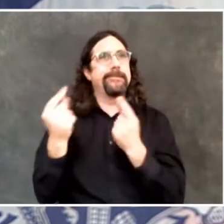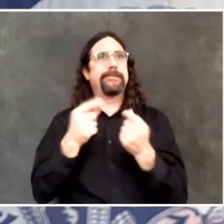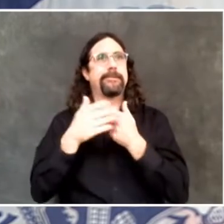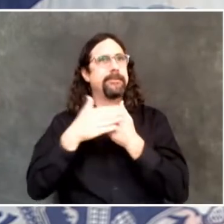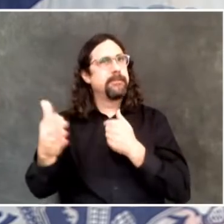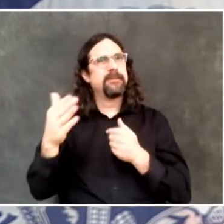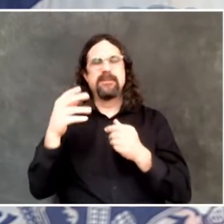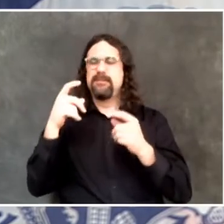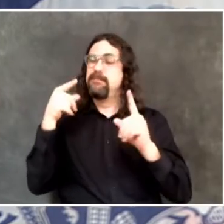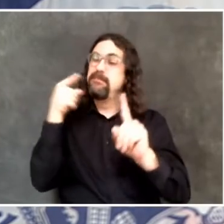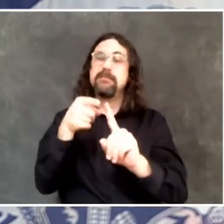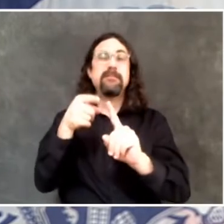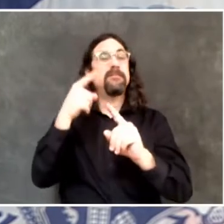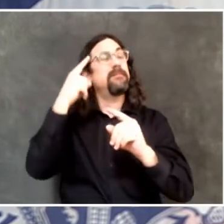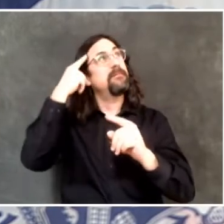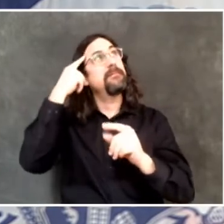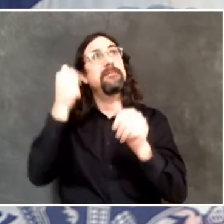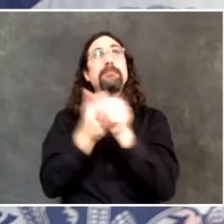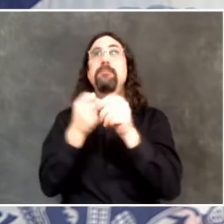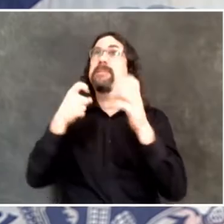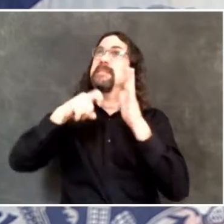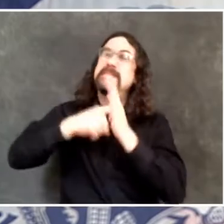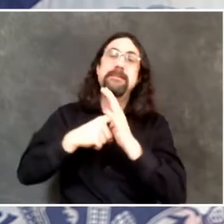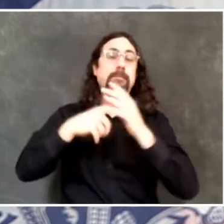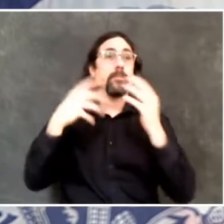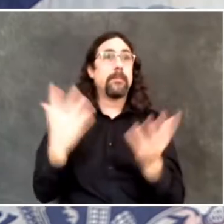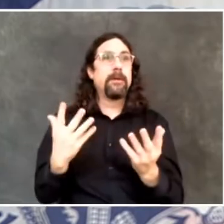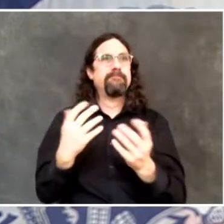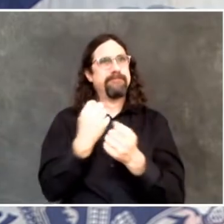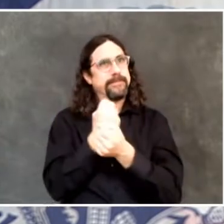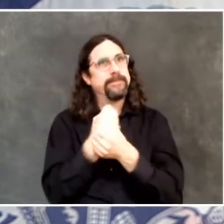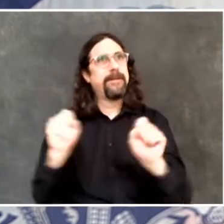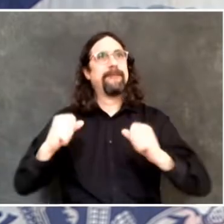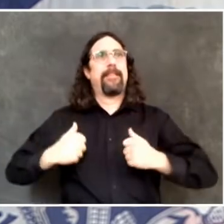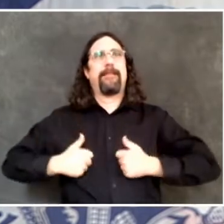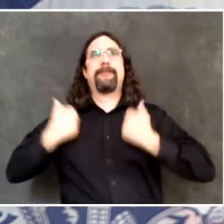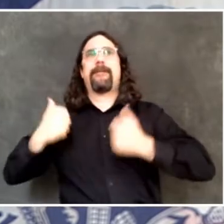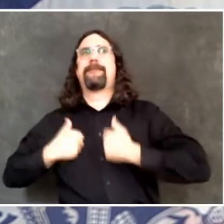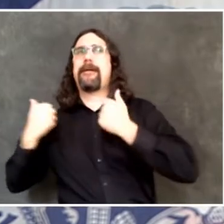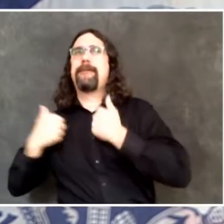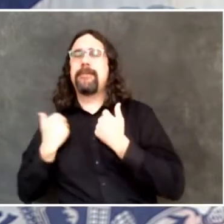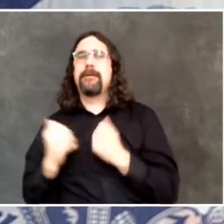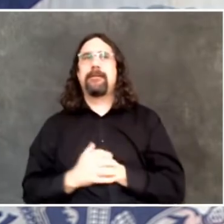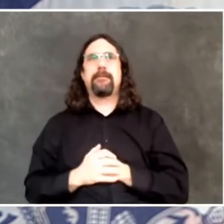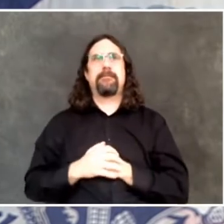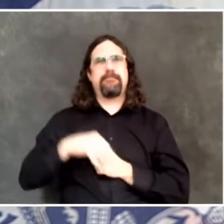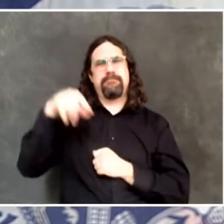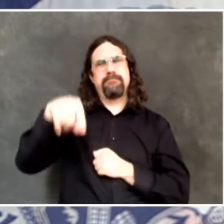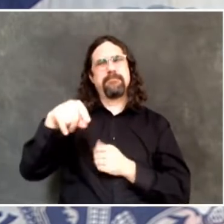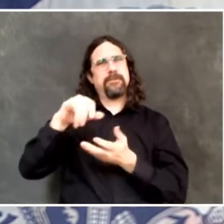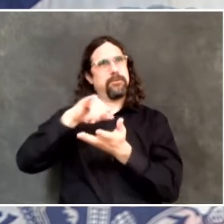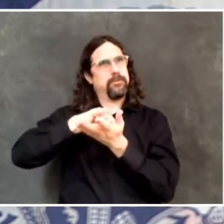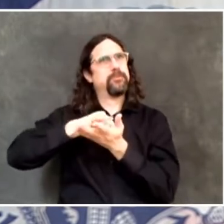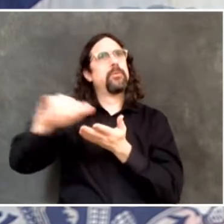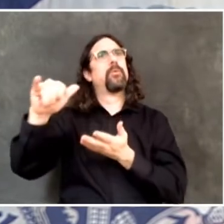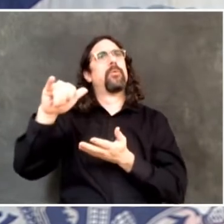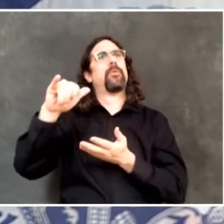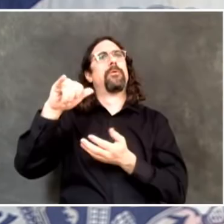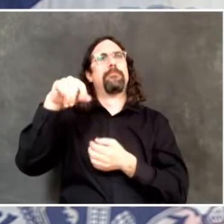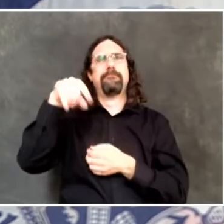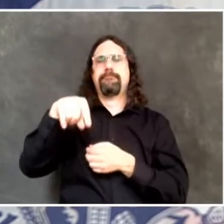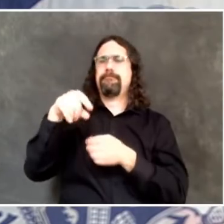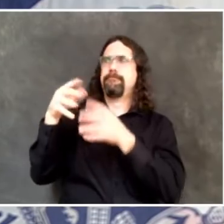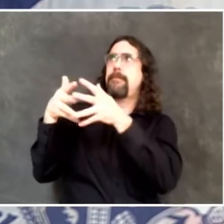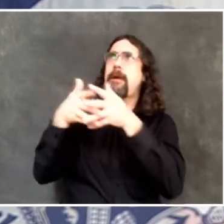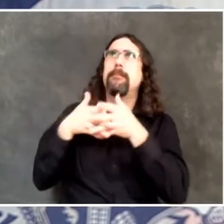took their foot off the gas, let down their guard, and guess what? this awful, ferocious disease